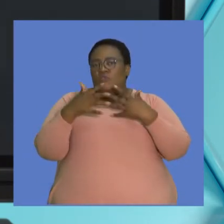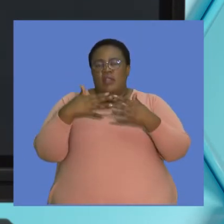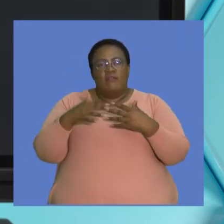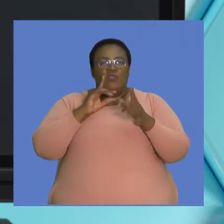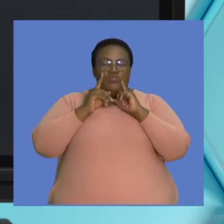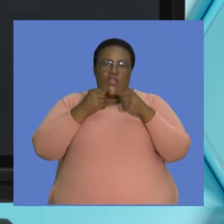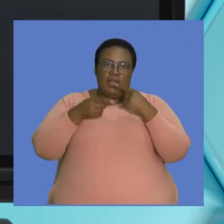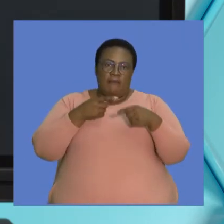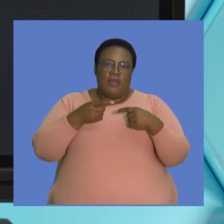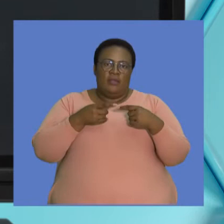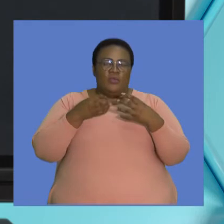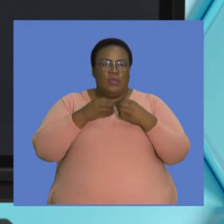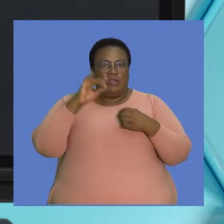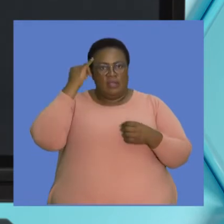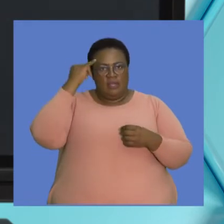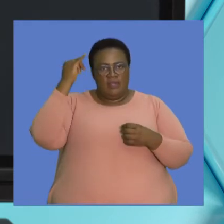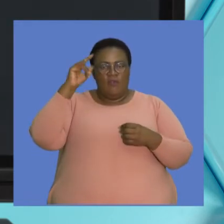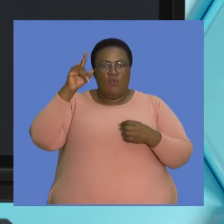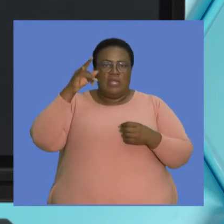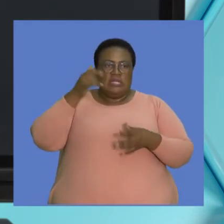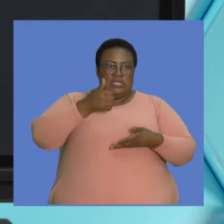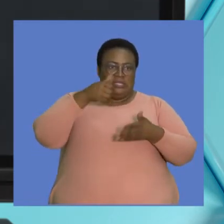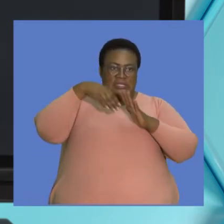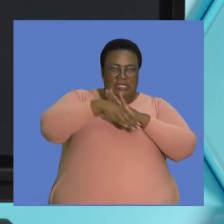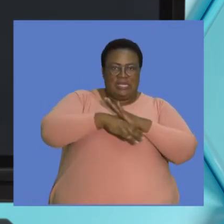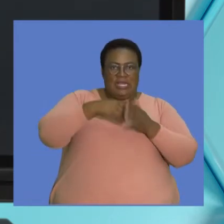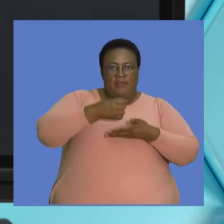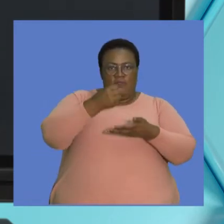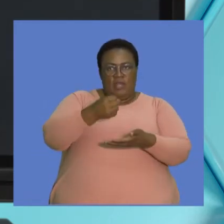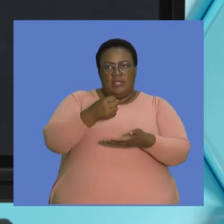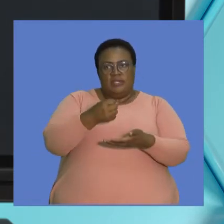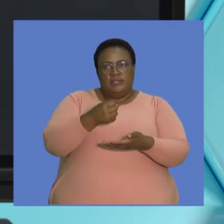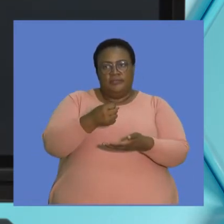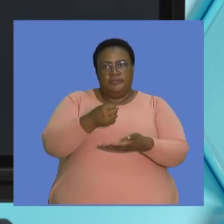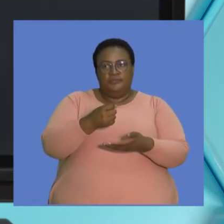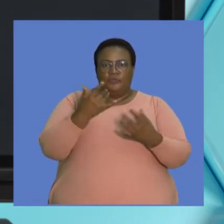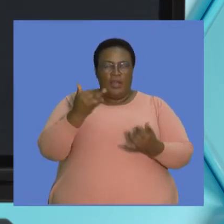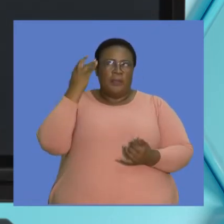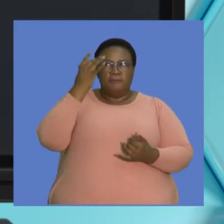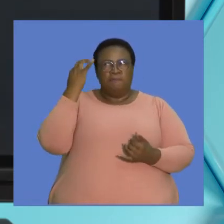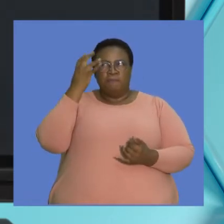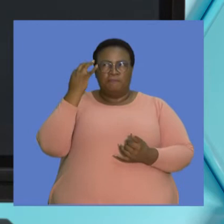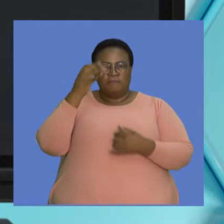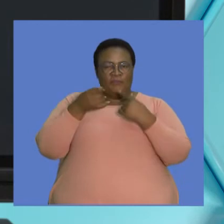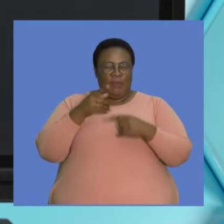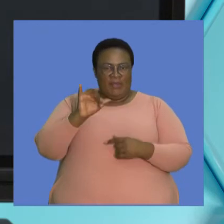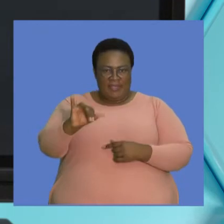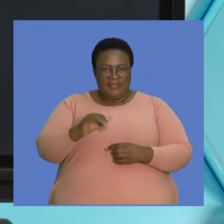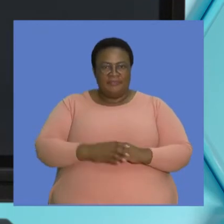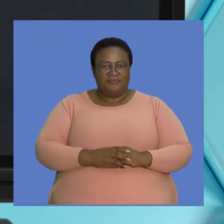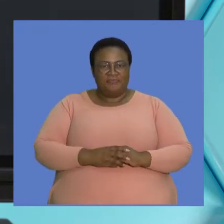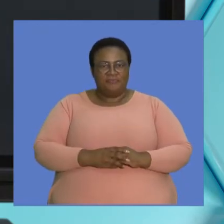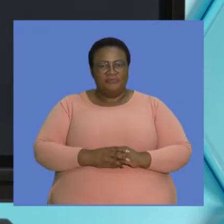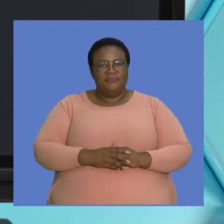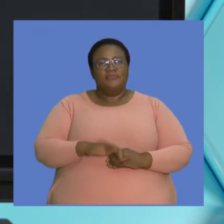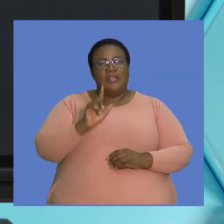the whole idea of whatever that we're talking about with the concept of sinking fund. Let me just let that sink